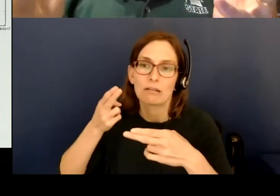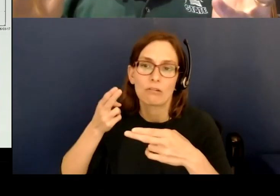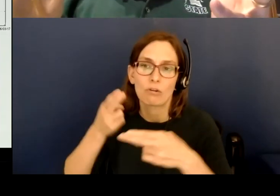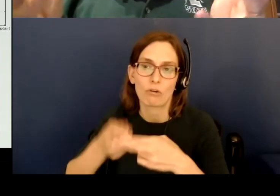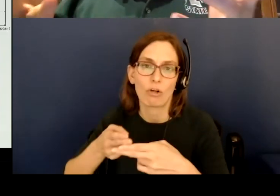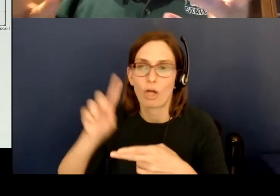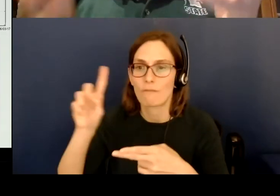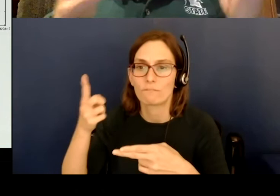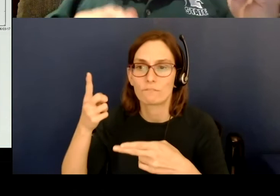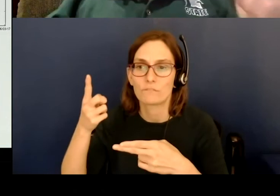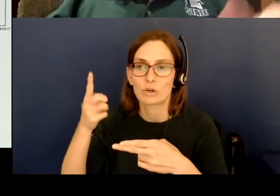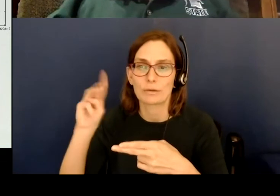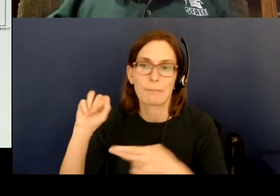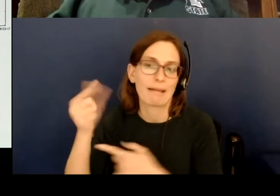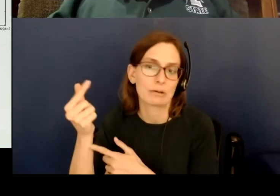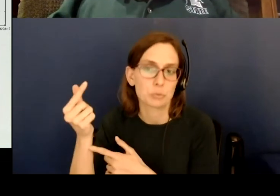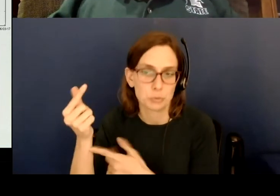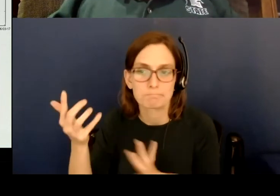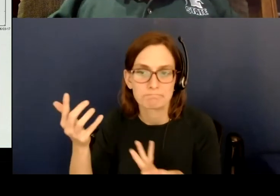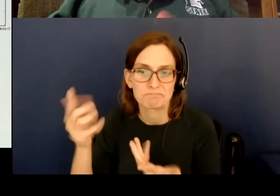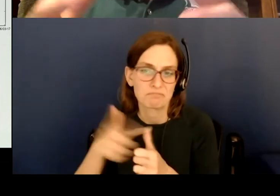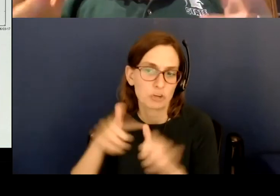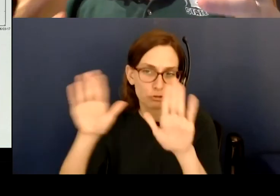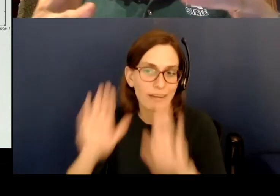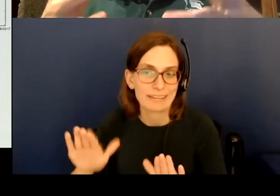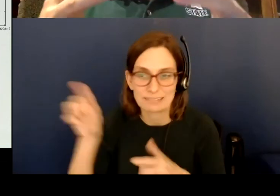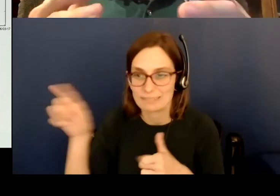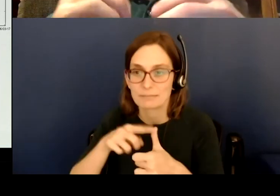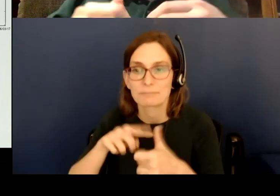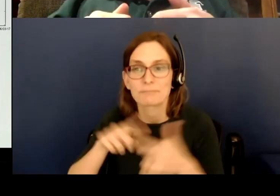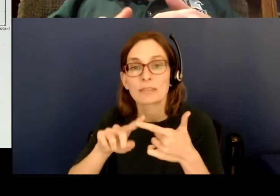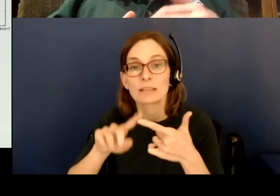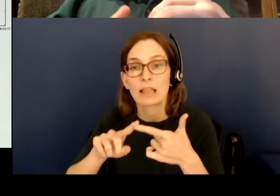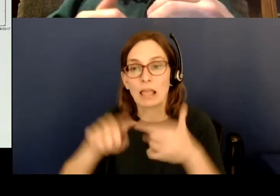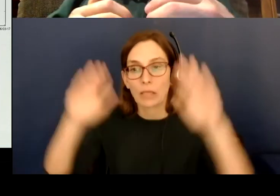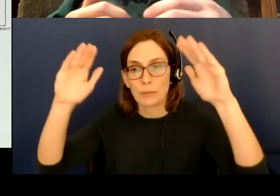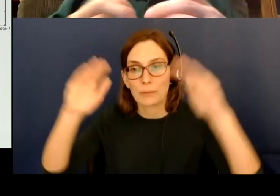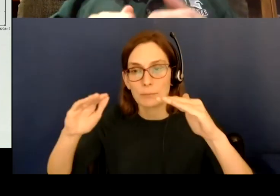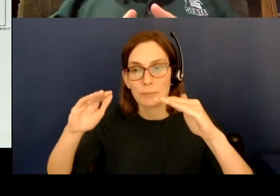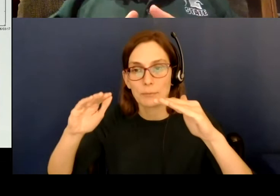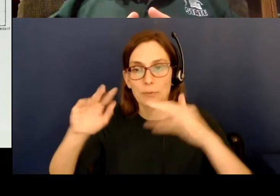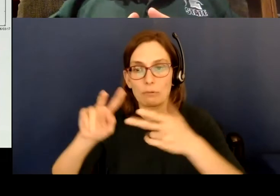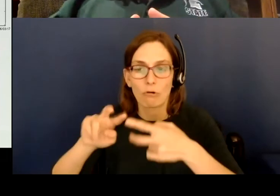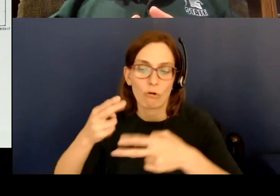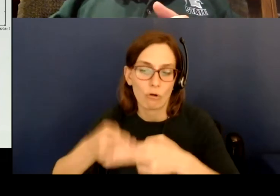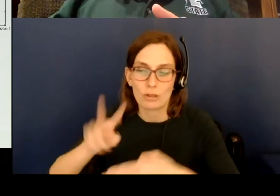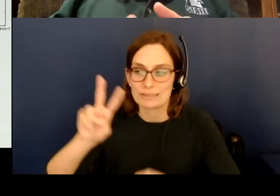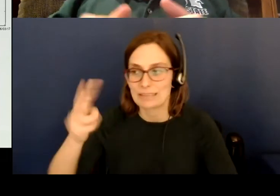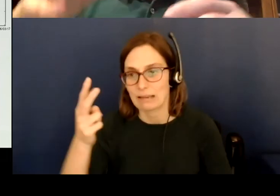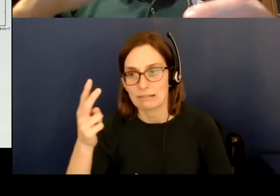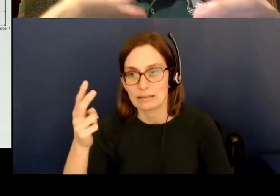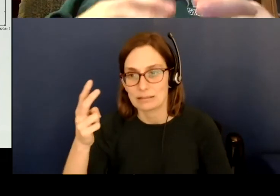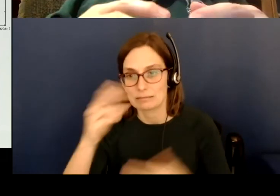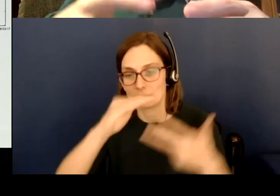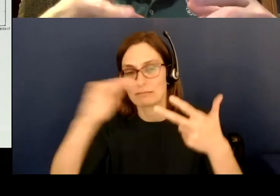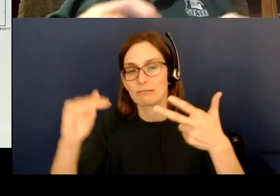first greatness or first magnitude. Then he took the ones that were less bright and he called them second magnitude. The